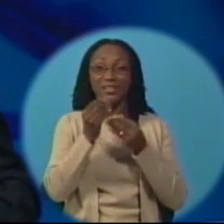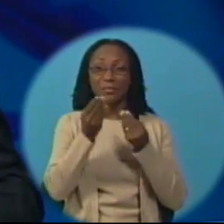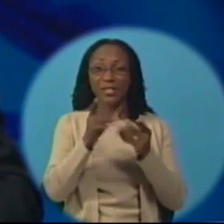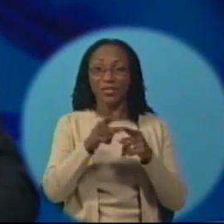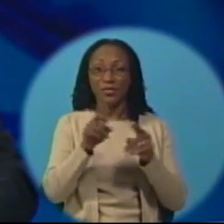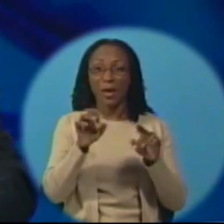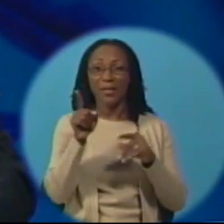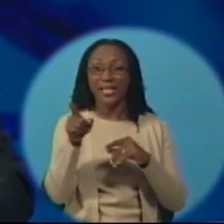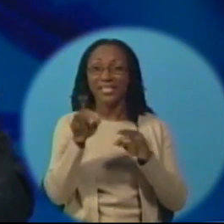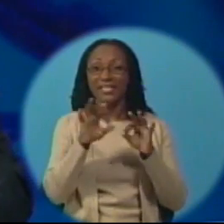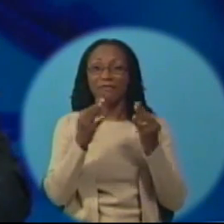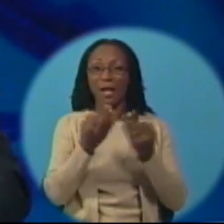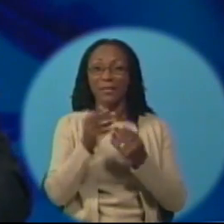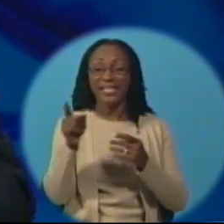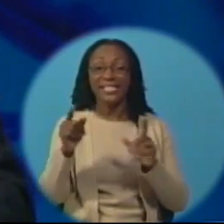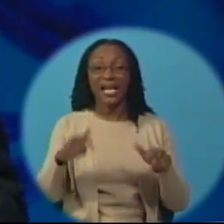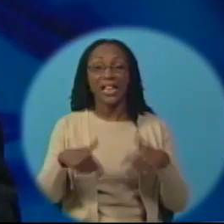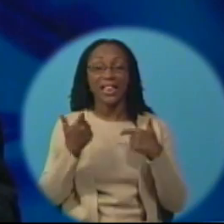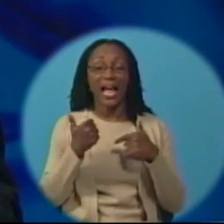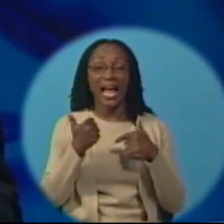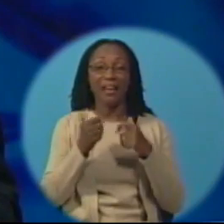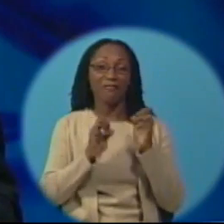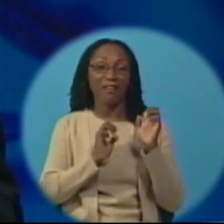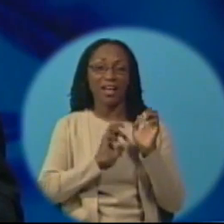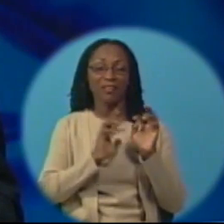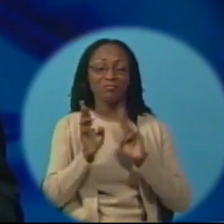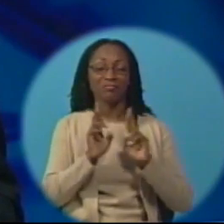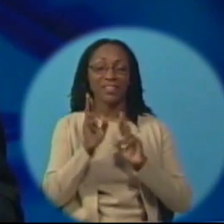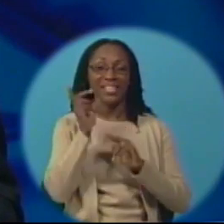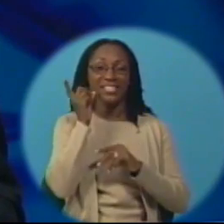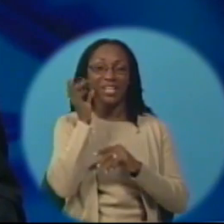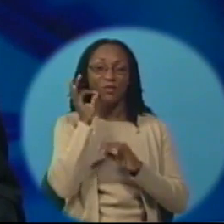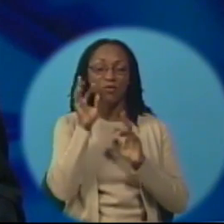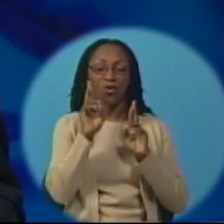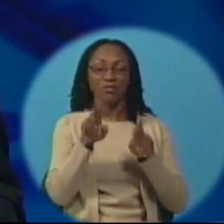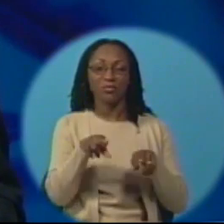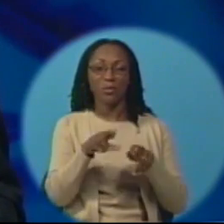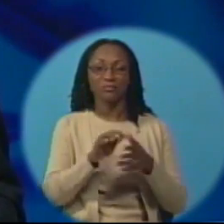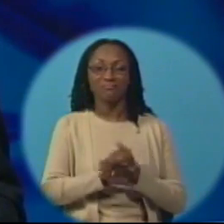family, which say he is alive and kicking. Dale Ford has more.